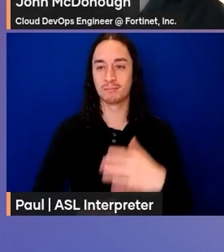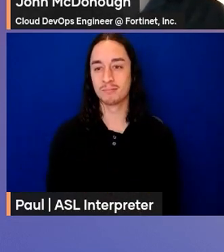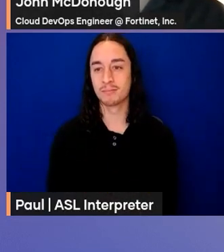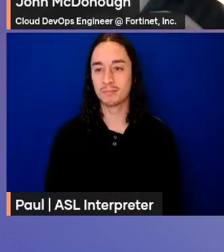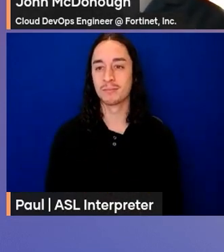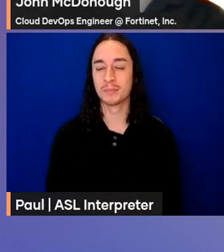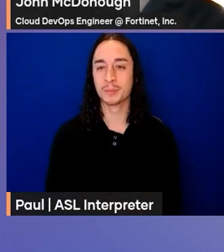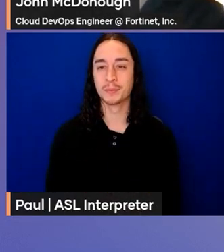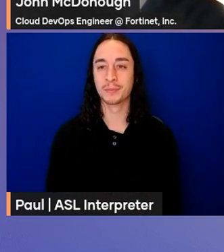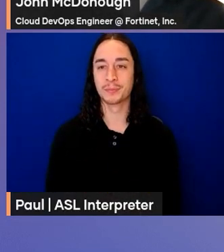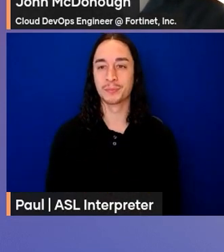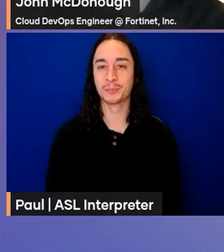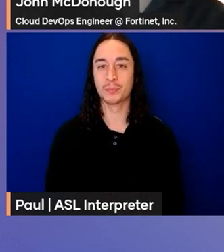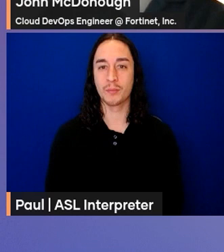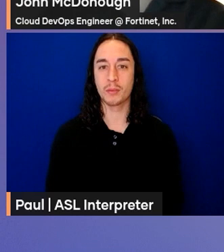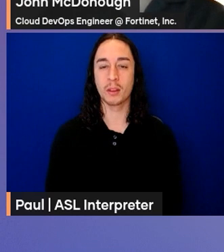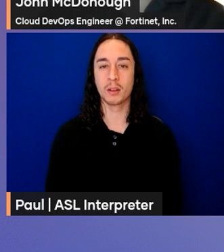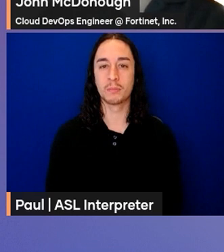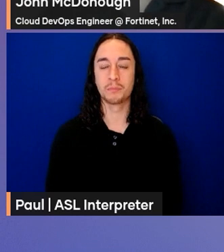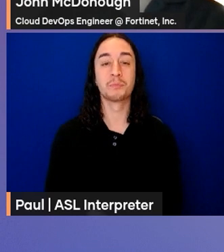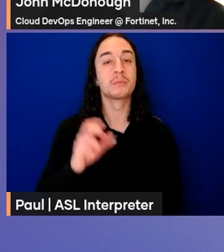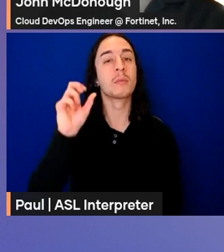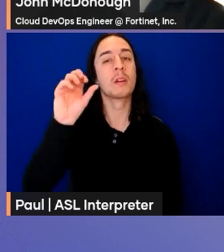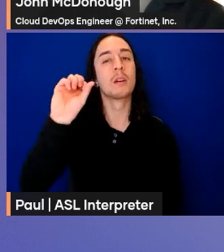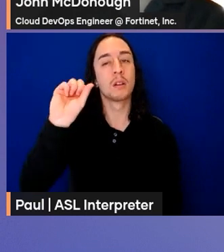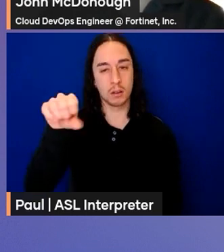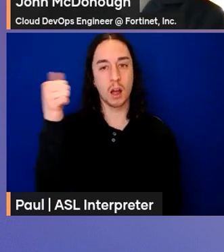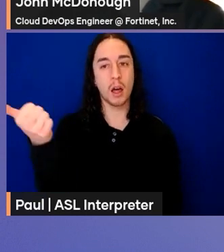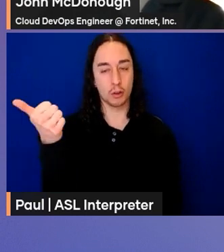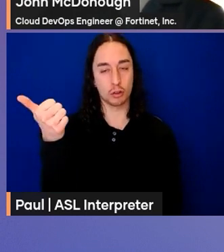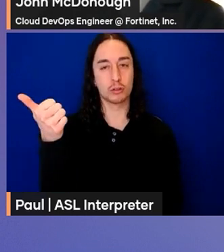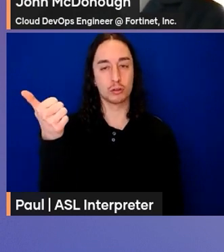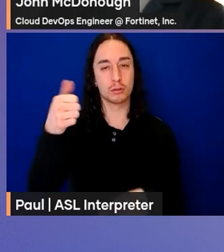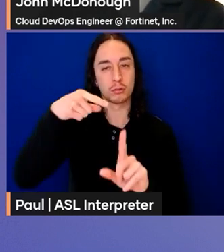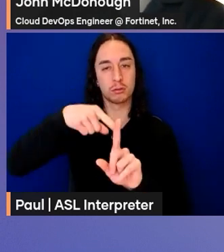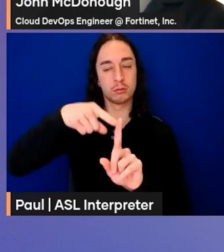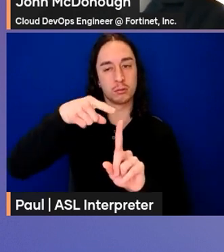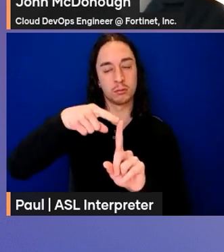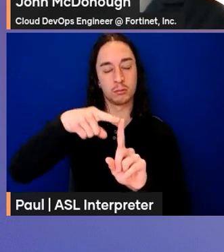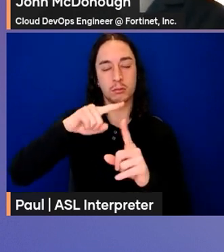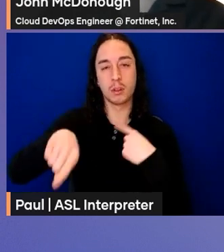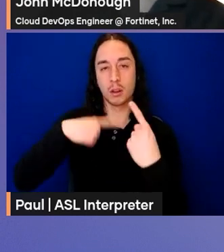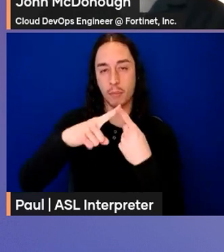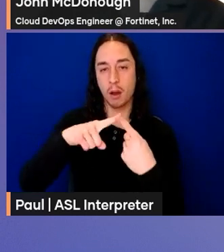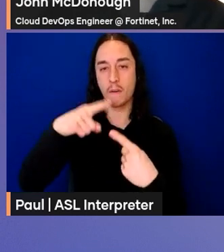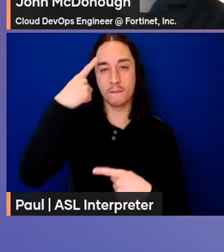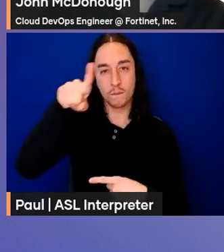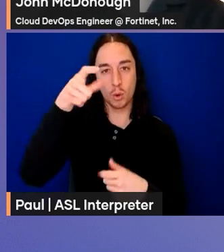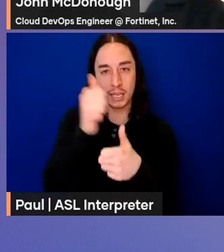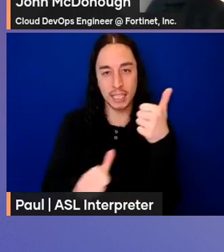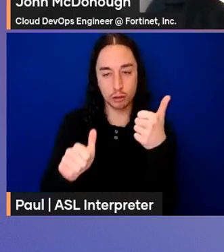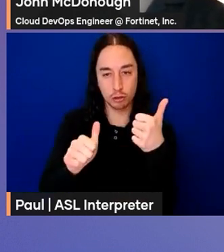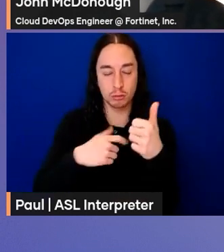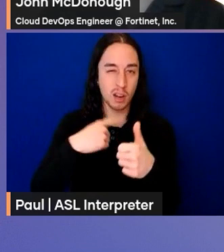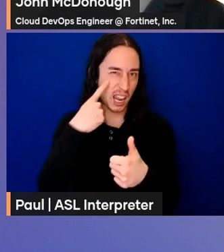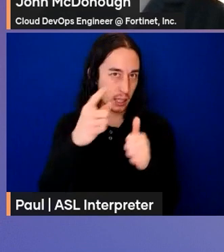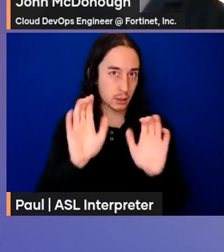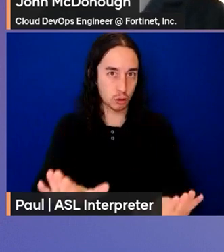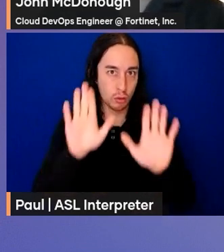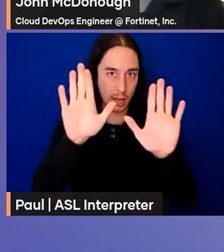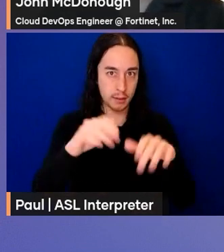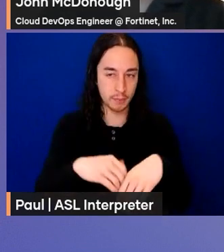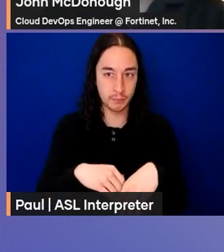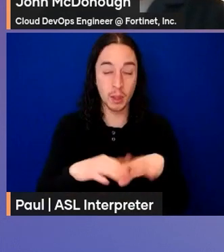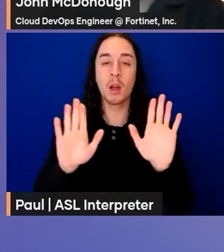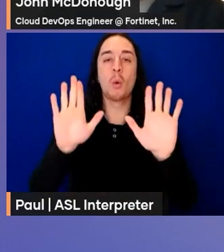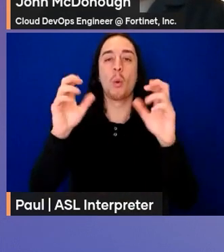So another thing about for each that I think is great. Oh, I know what I want to talk about. Another